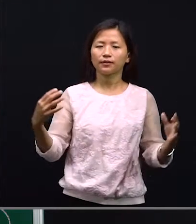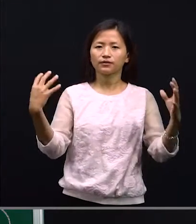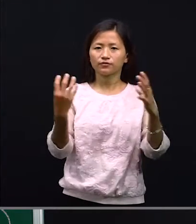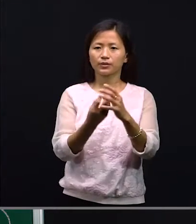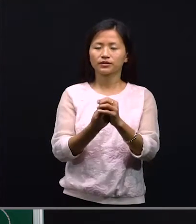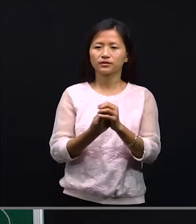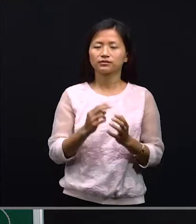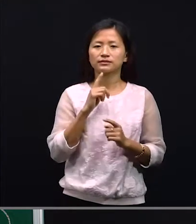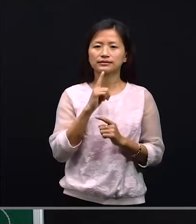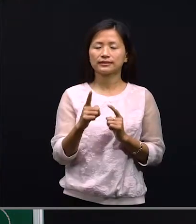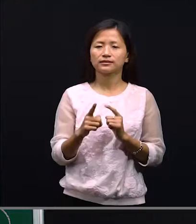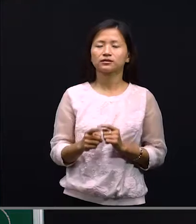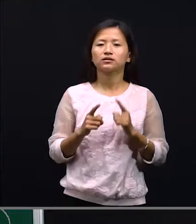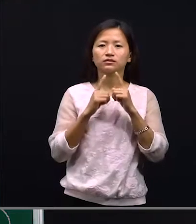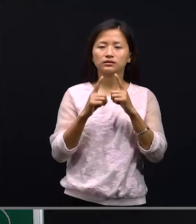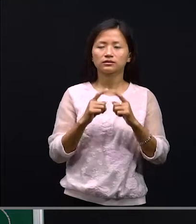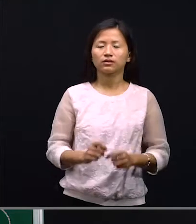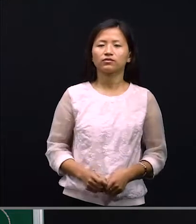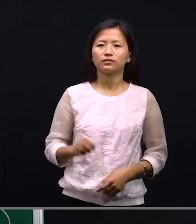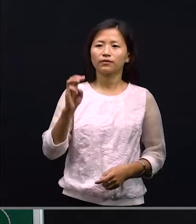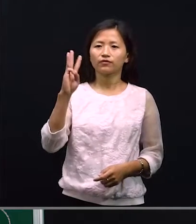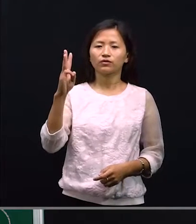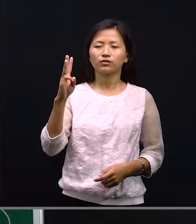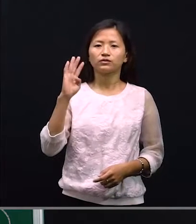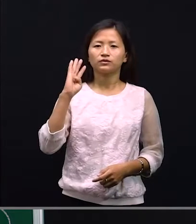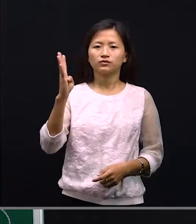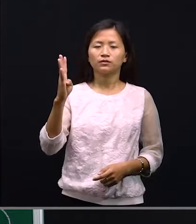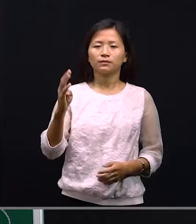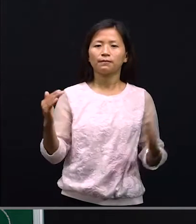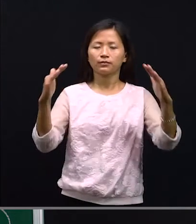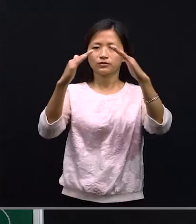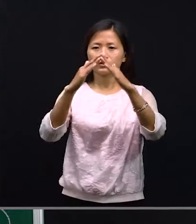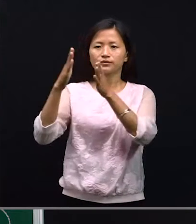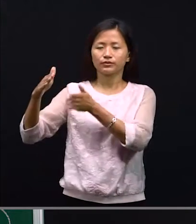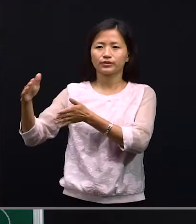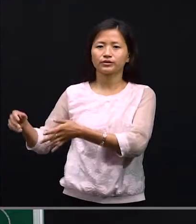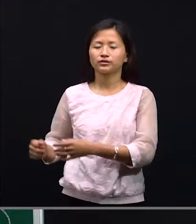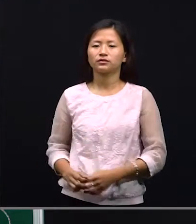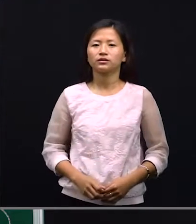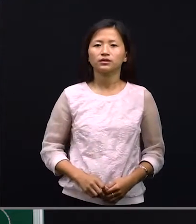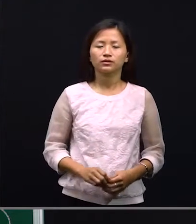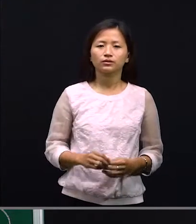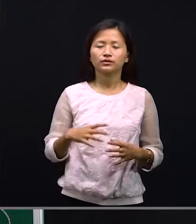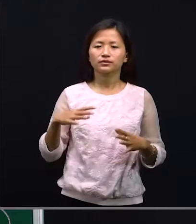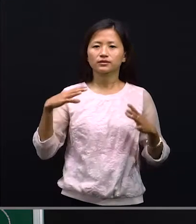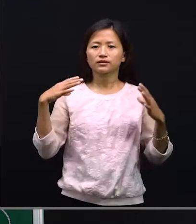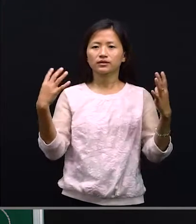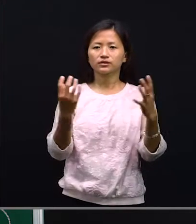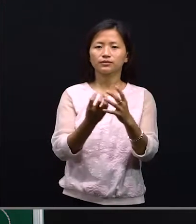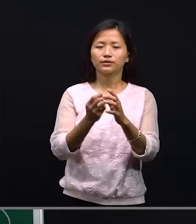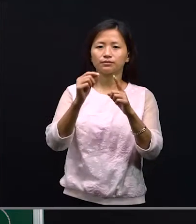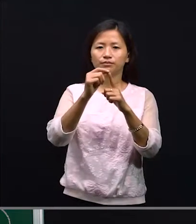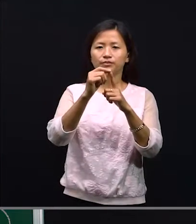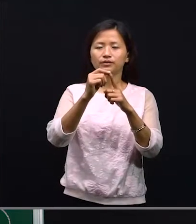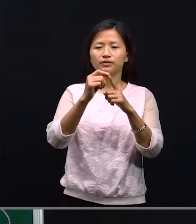mountain ranges: the lower mountain range, the middle mountain range, which is classified into 3, the Patkai